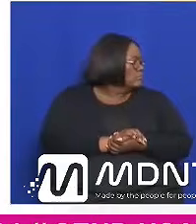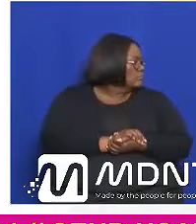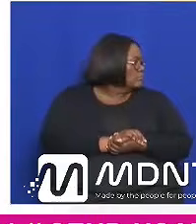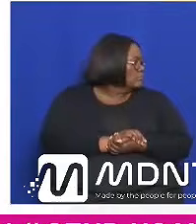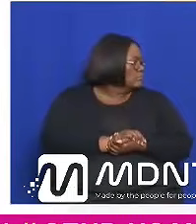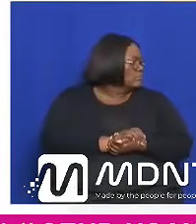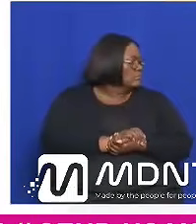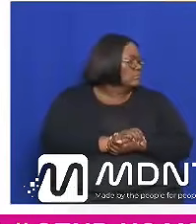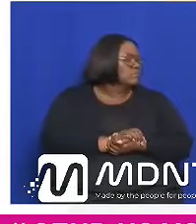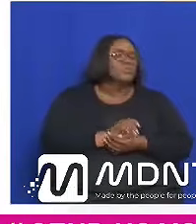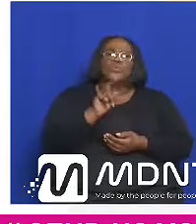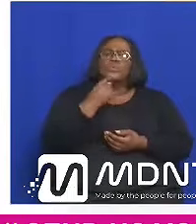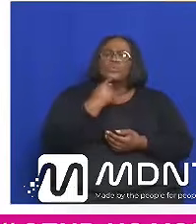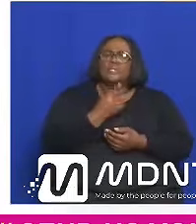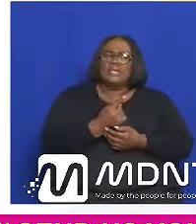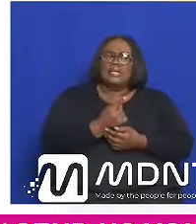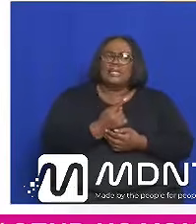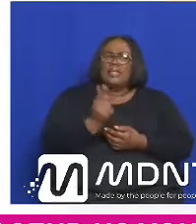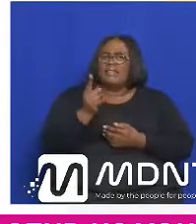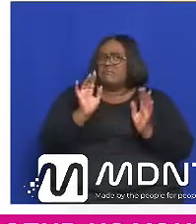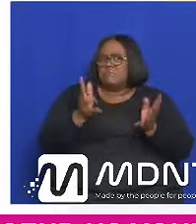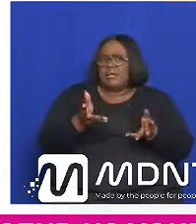suggesting that that is the extent of your relationship with Mr.